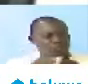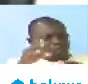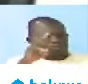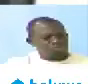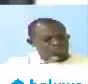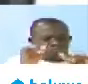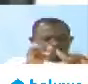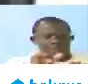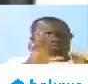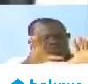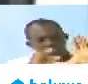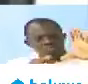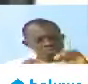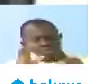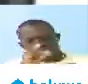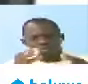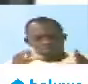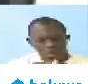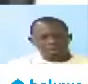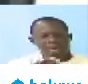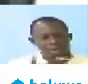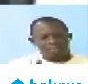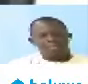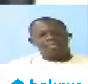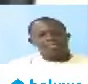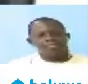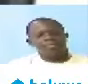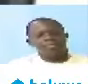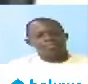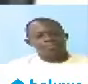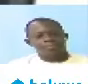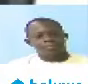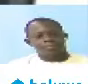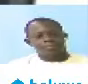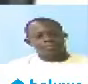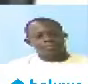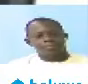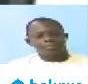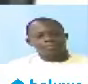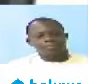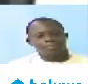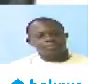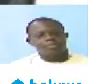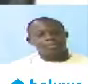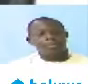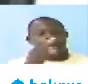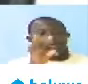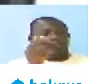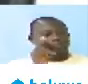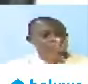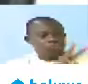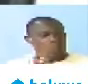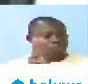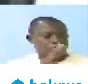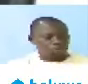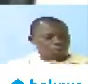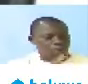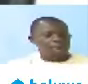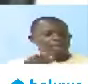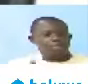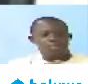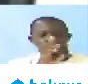down together. We chat together. Ne naraji be naturally atul Damal membora nyo kanje purkana. But if you look at it naturally, people